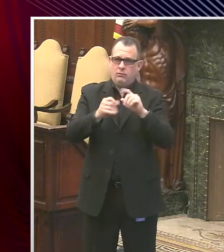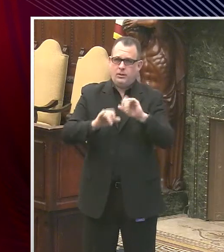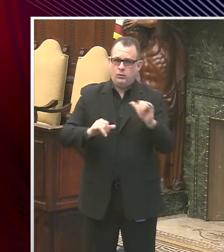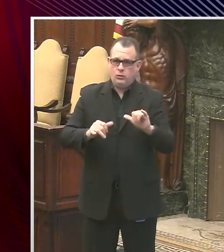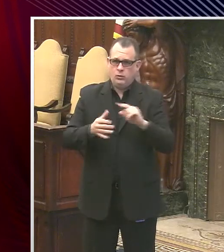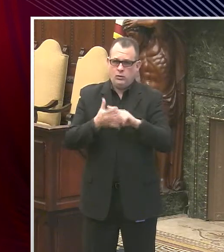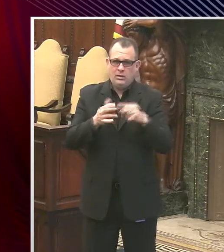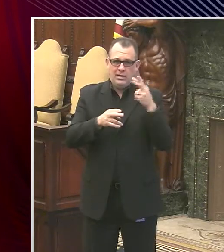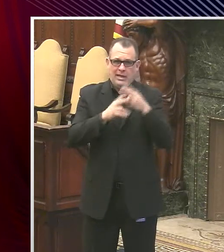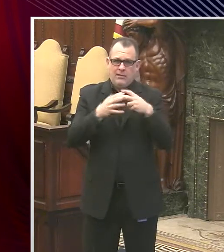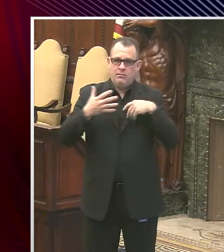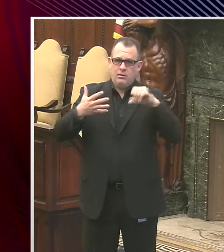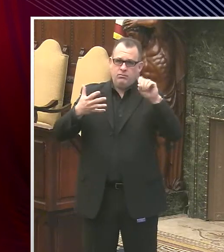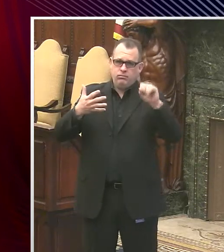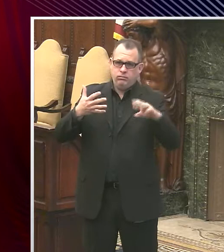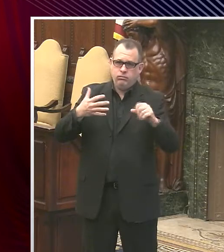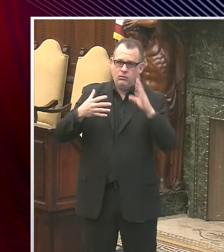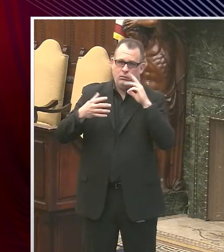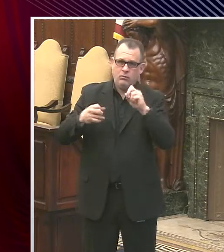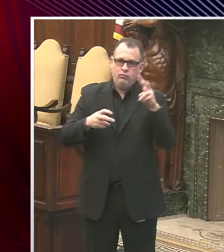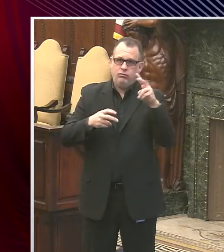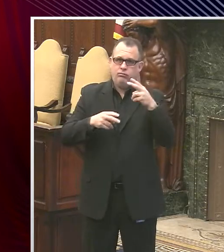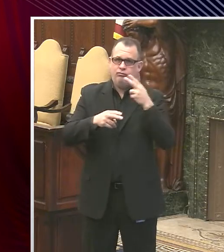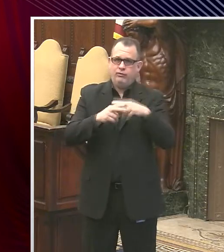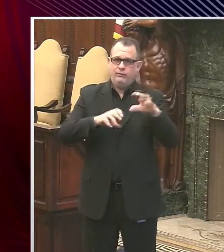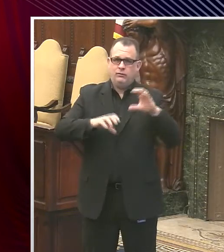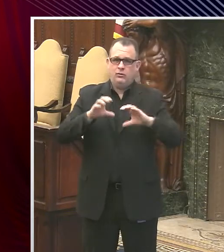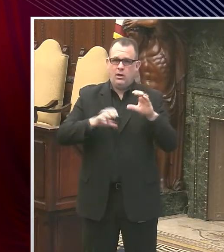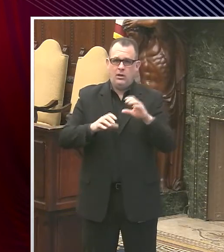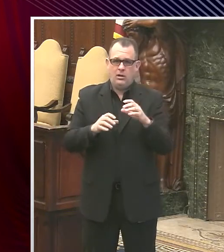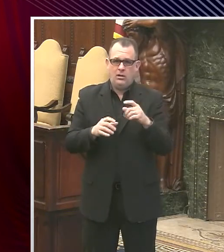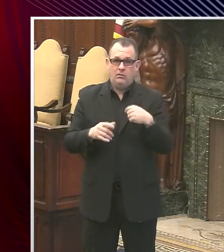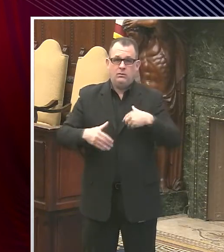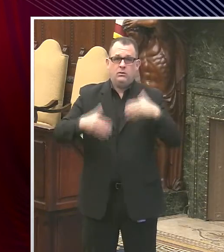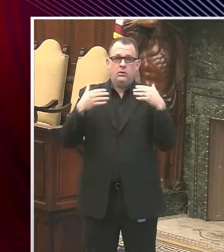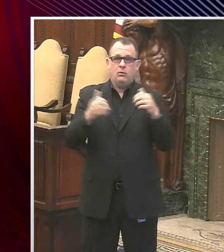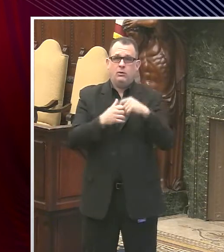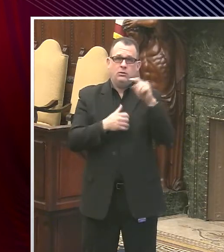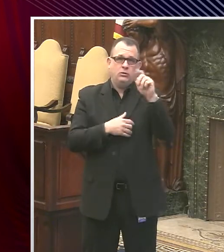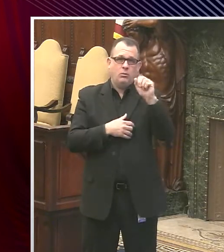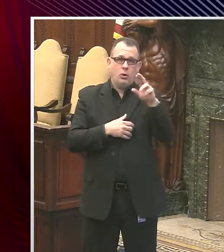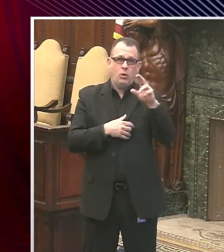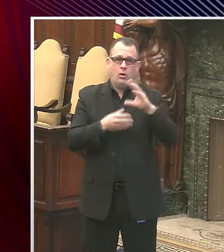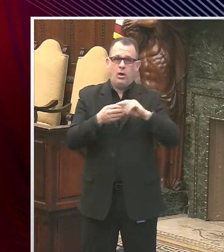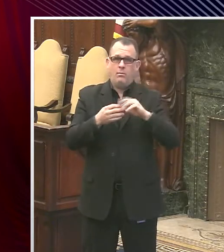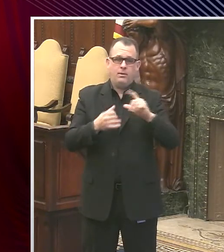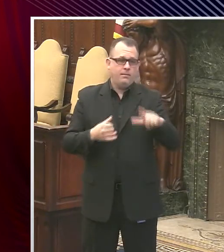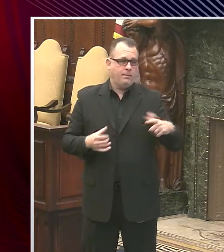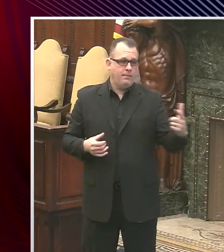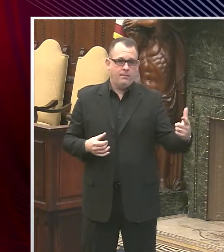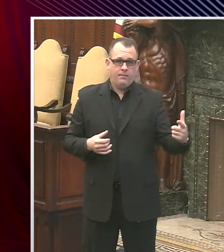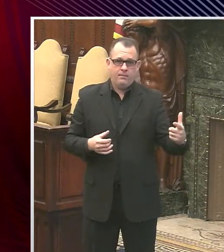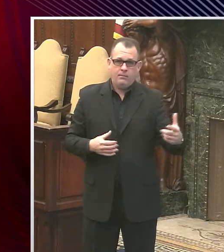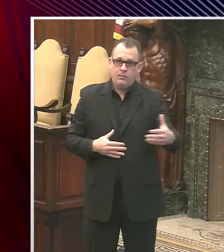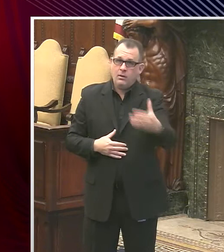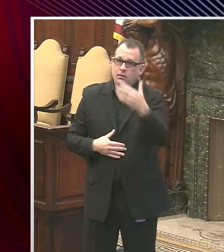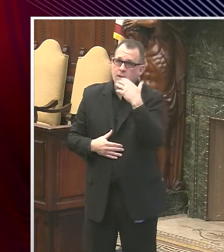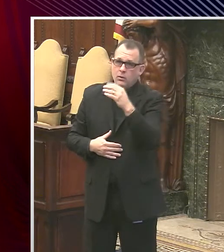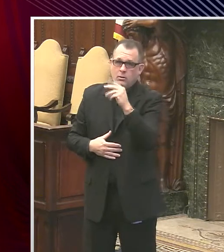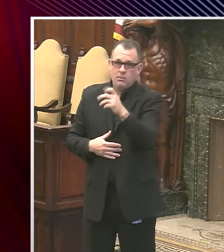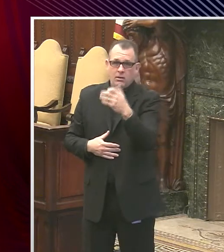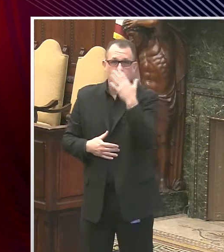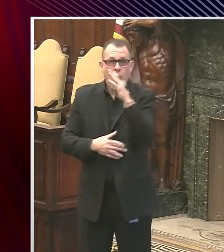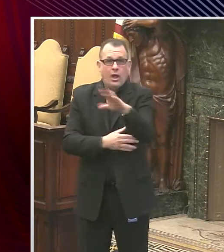and titles in the chat for you. But for now, let's go to Tumar. You have the floor. Thank you, Mike. Good